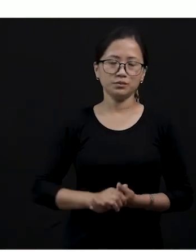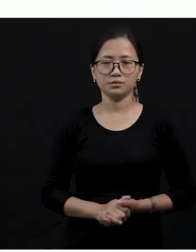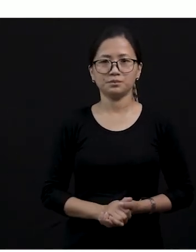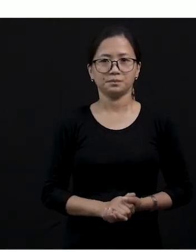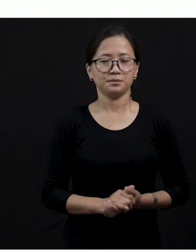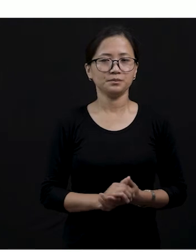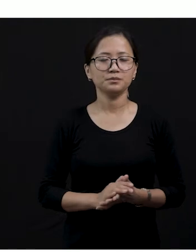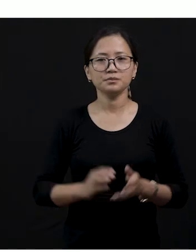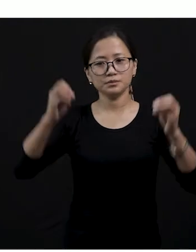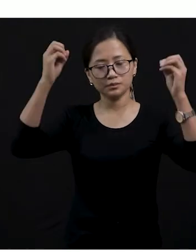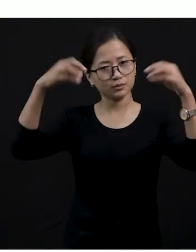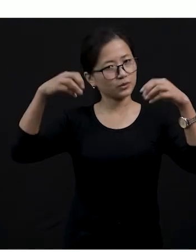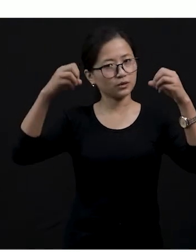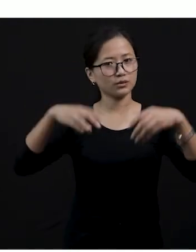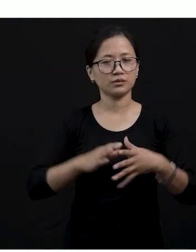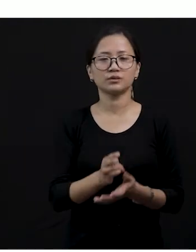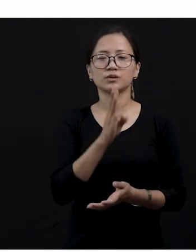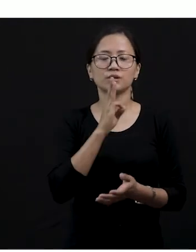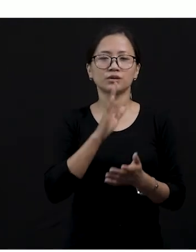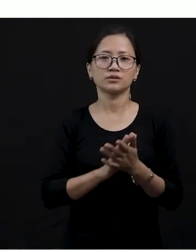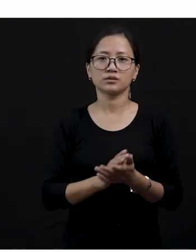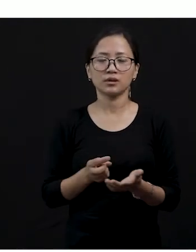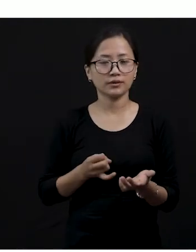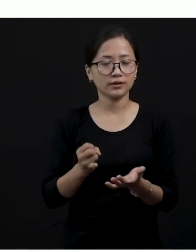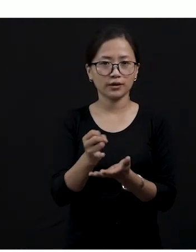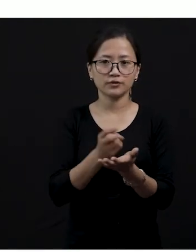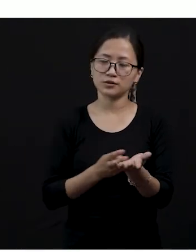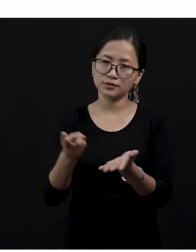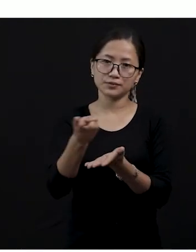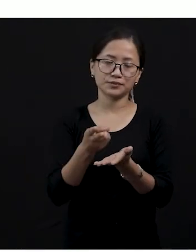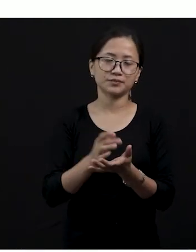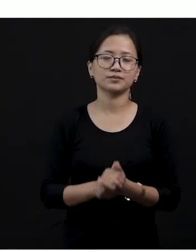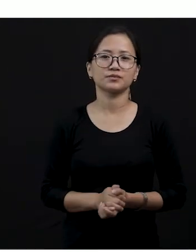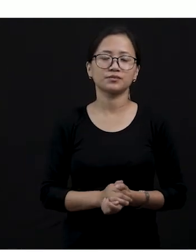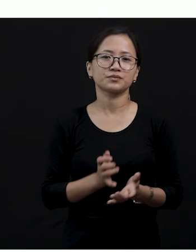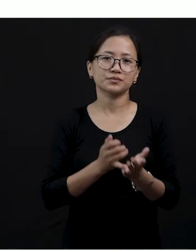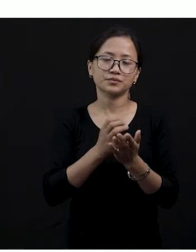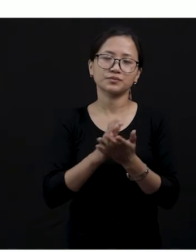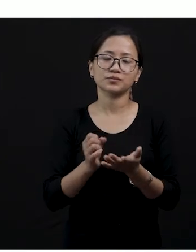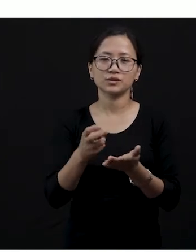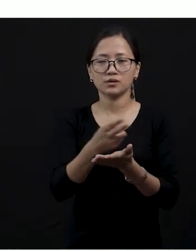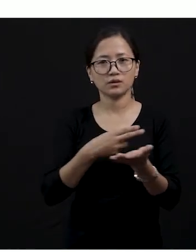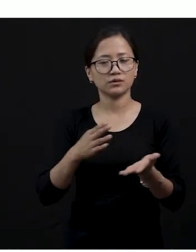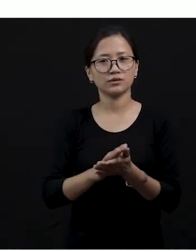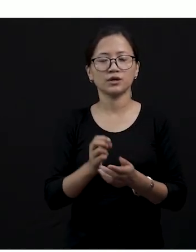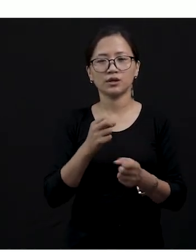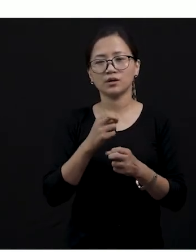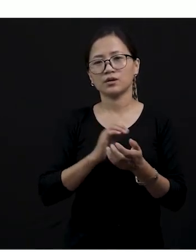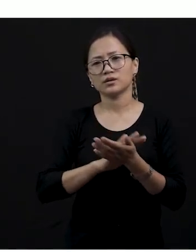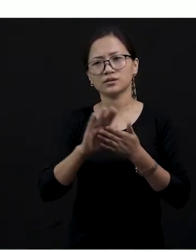that is known as rainwater harvesting. What? Children, rainwater